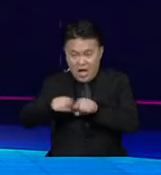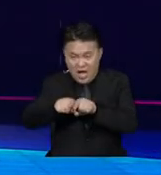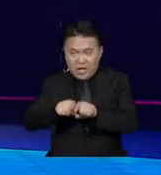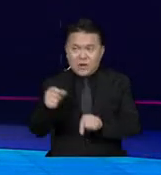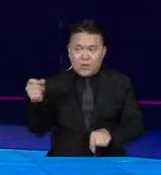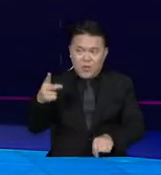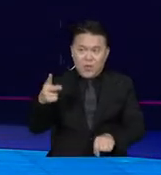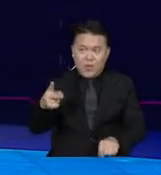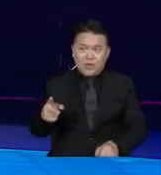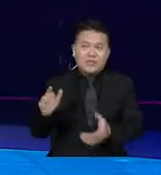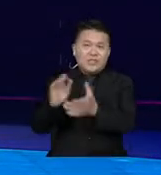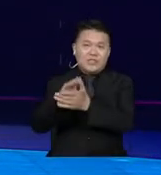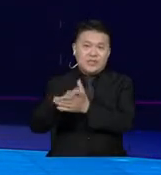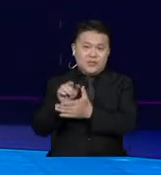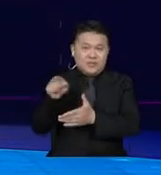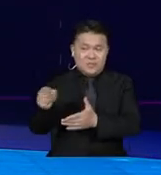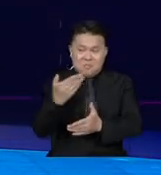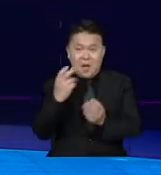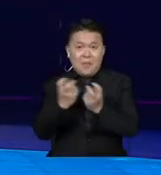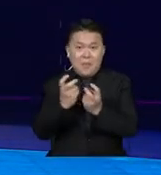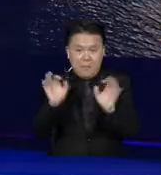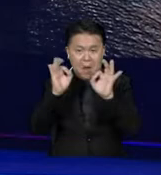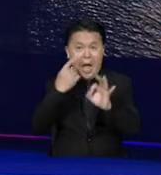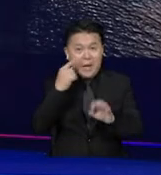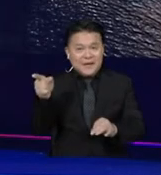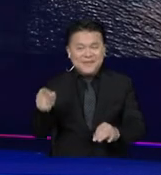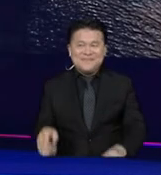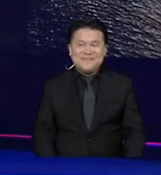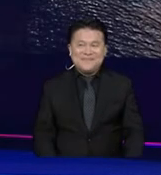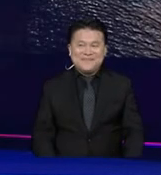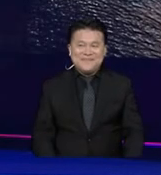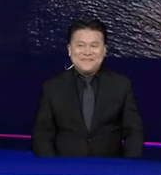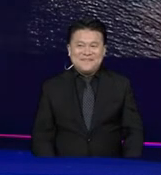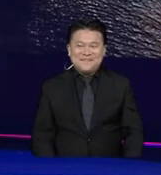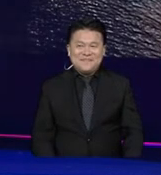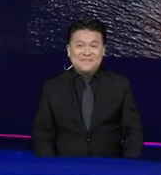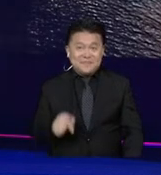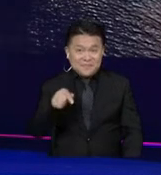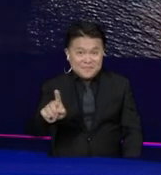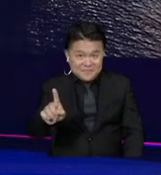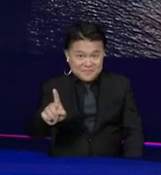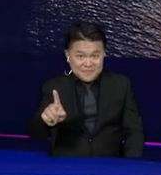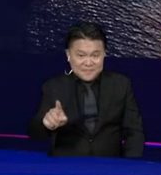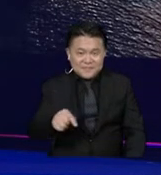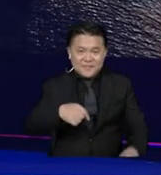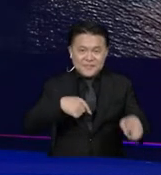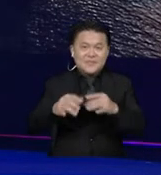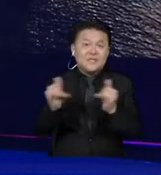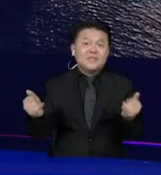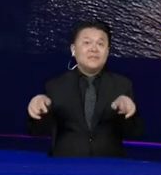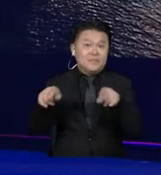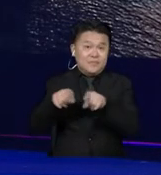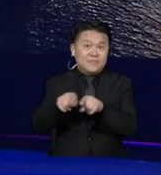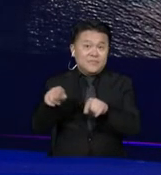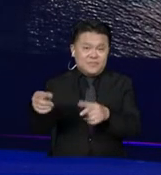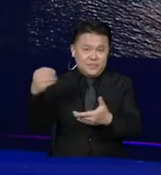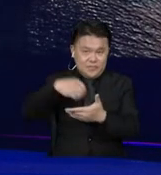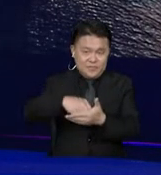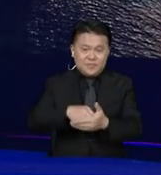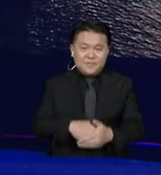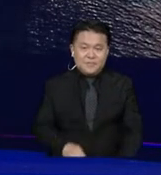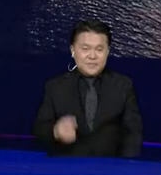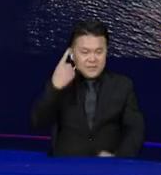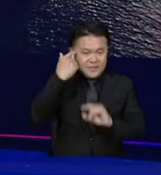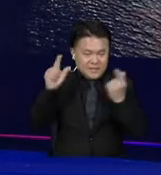a way to be friends. That includes politicians that are from different parties